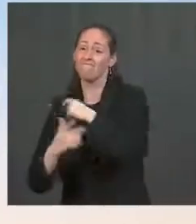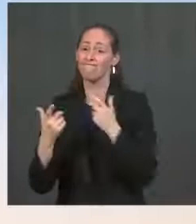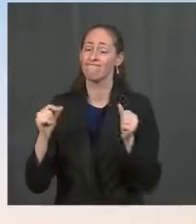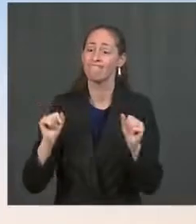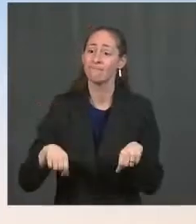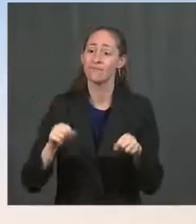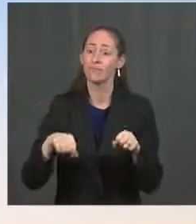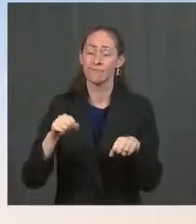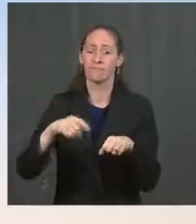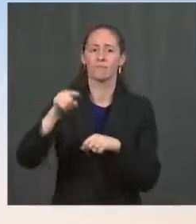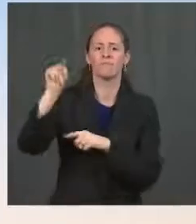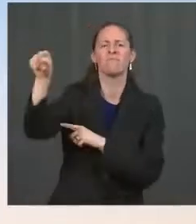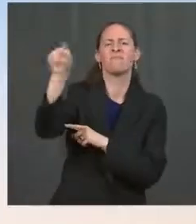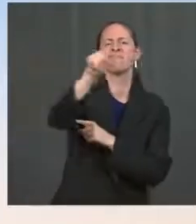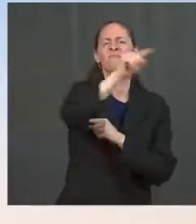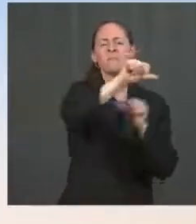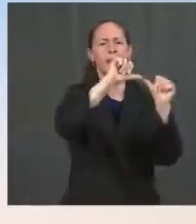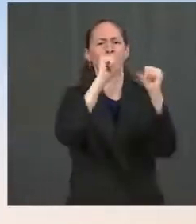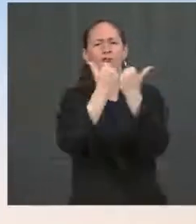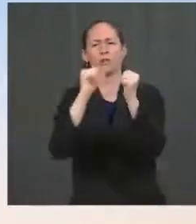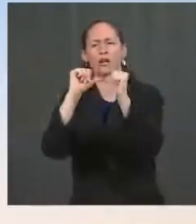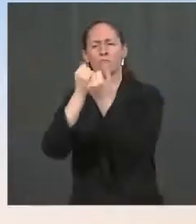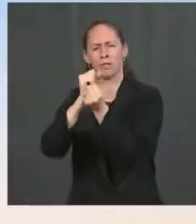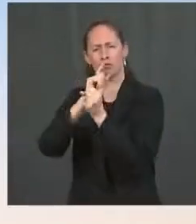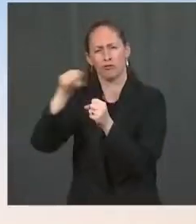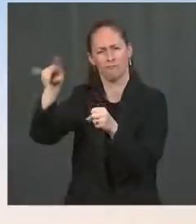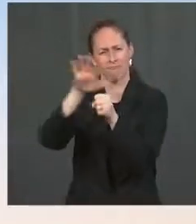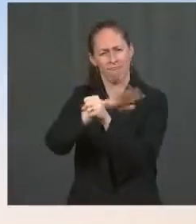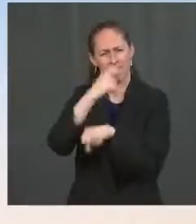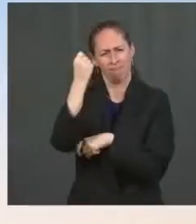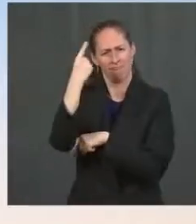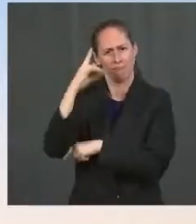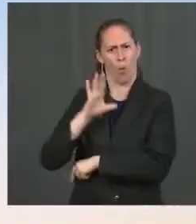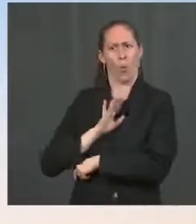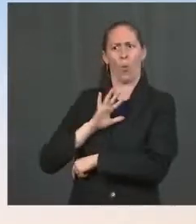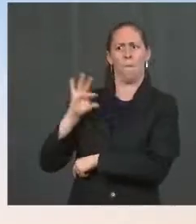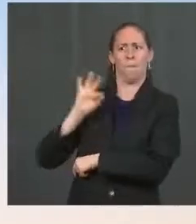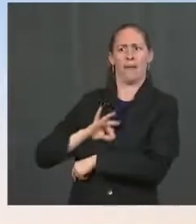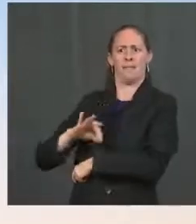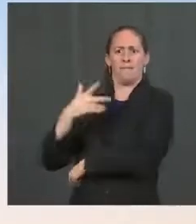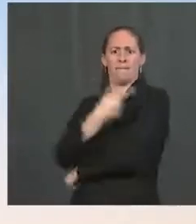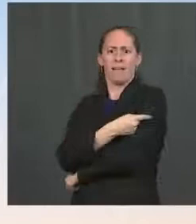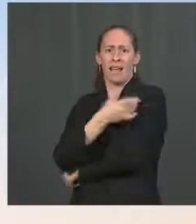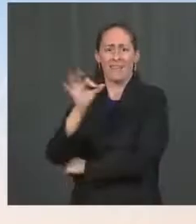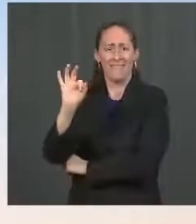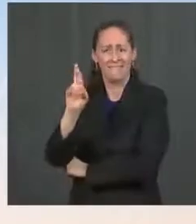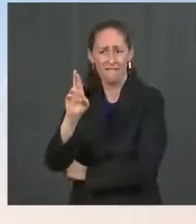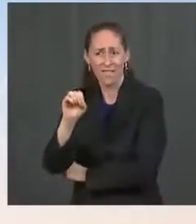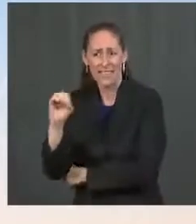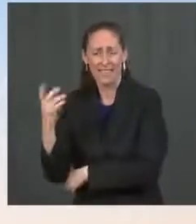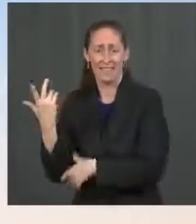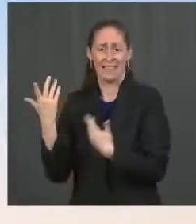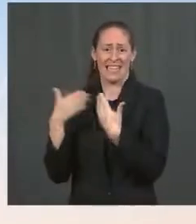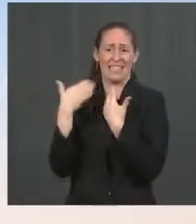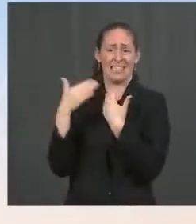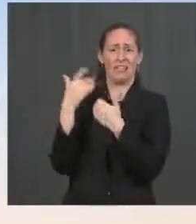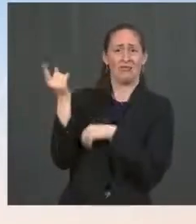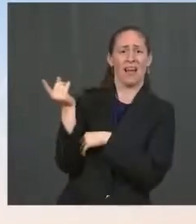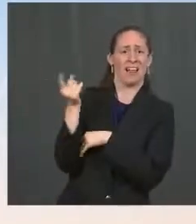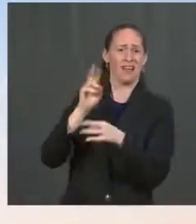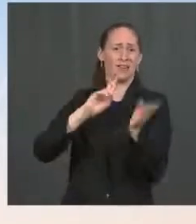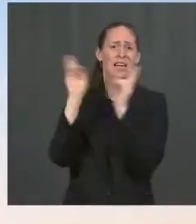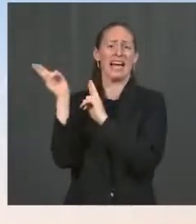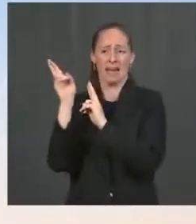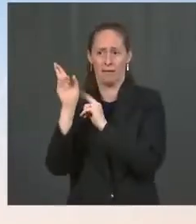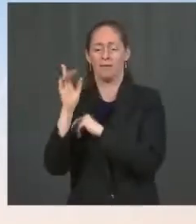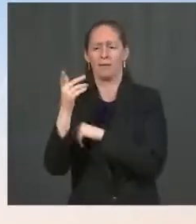employees to make sure they understand the benefits of vaccination and how the vaccines are free, easy, and widely accessible. But it will start to be applied